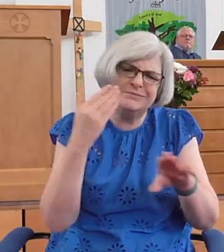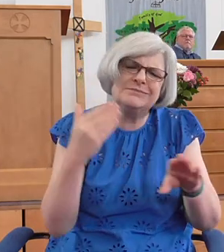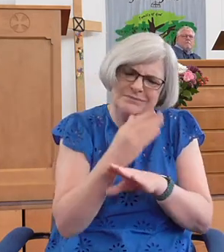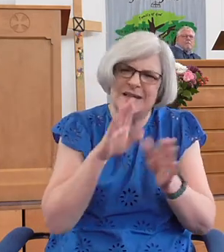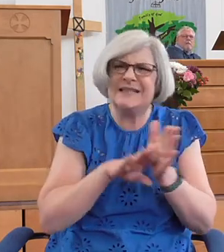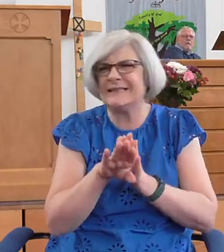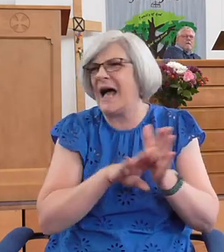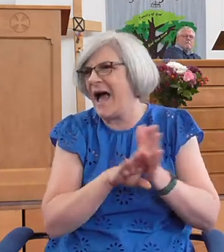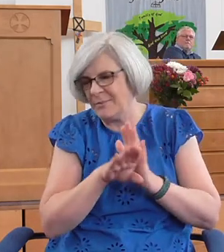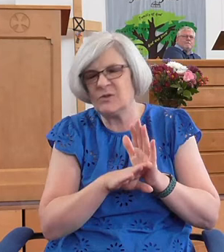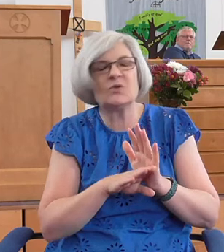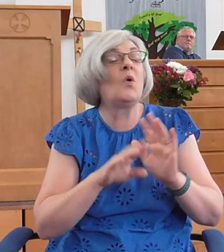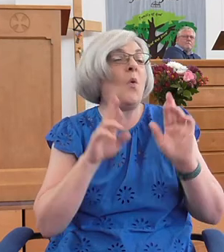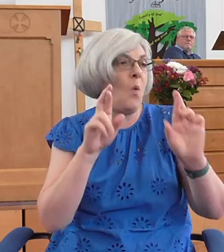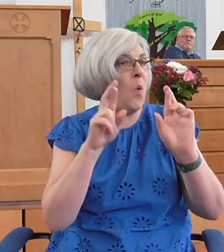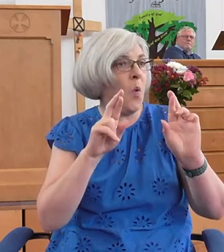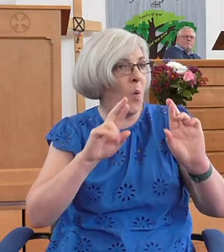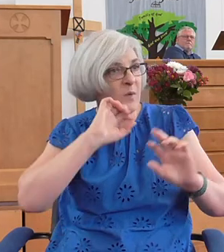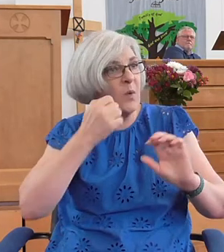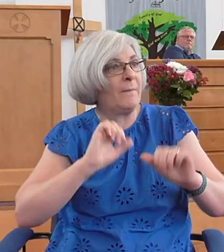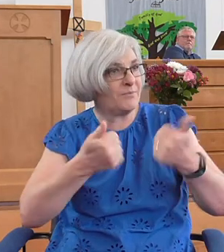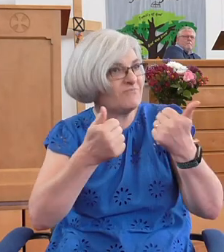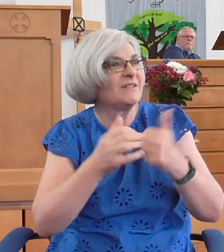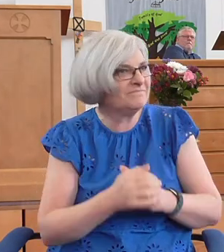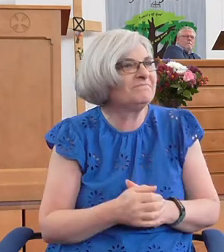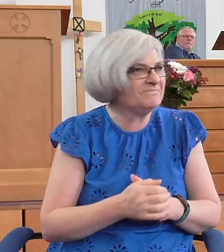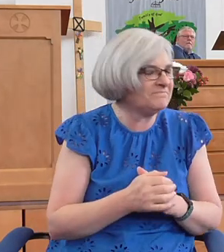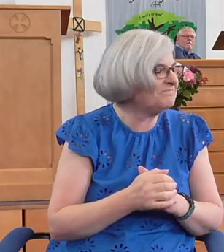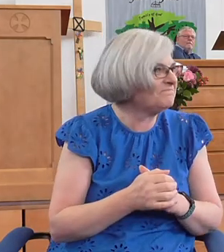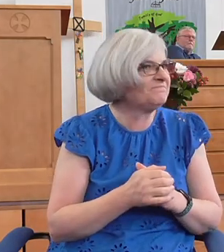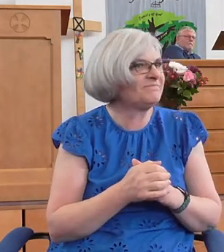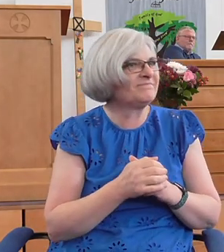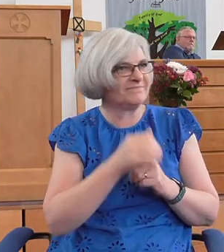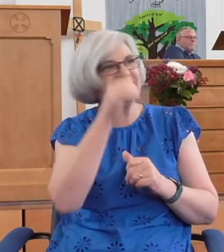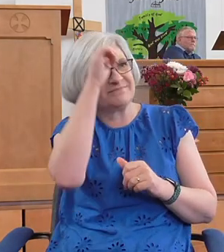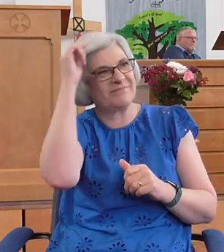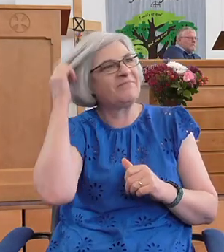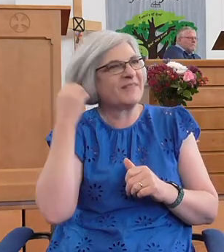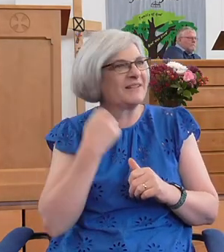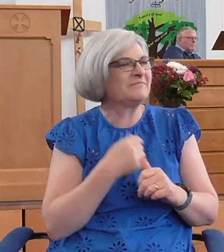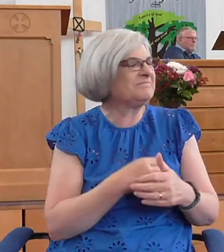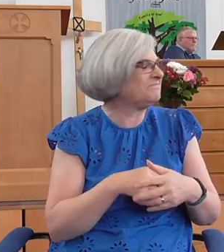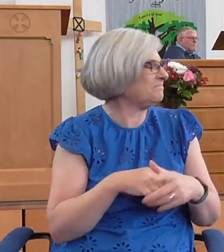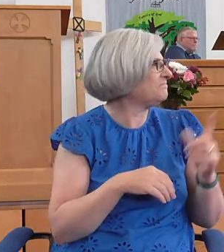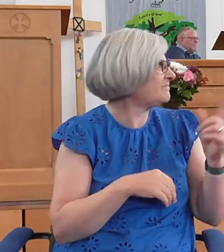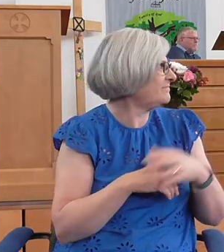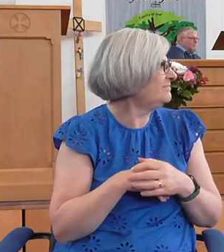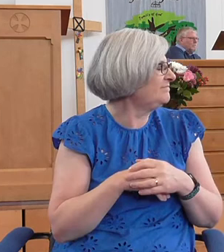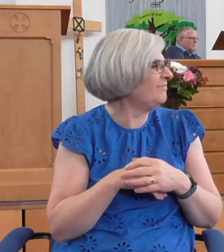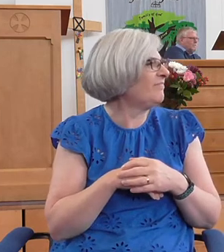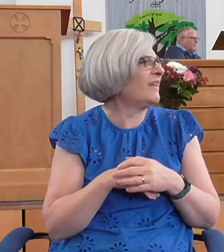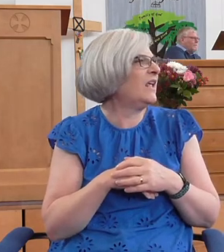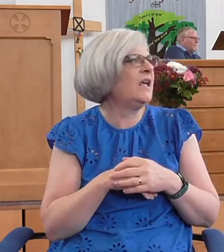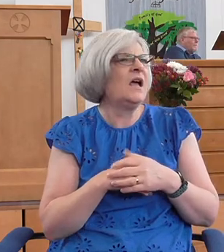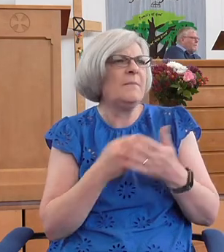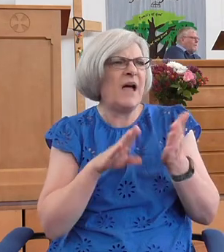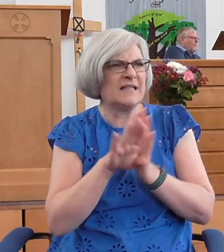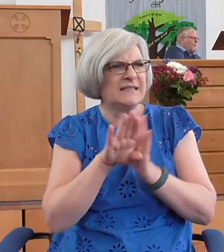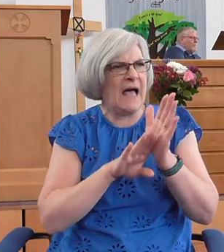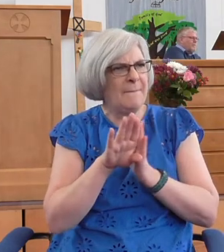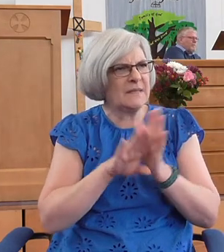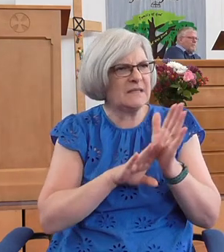will aim and focus and do well in exams. But success in exams does not only